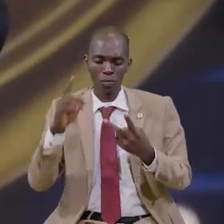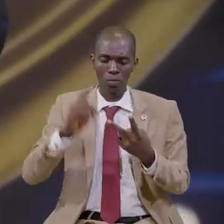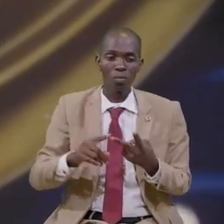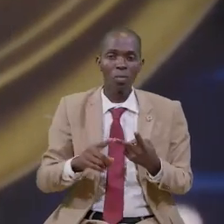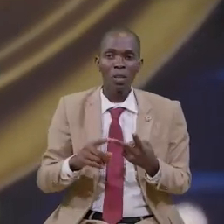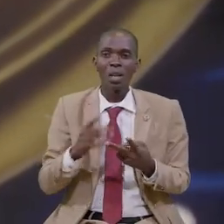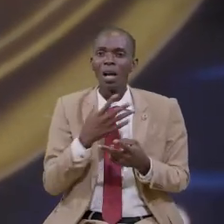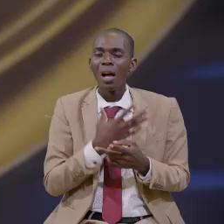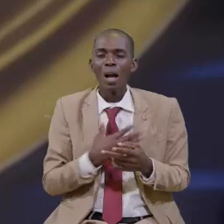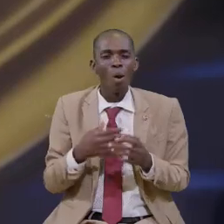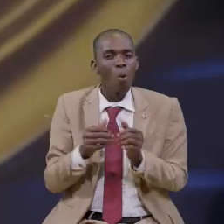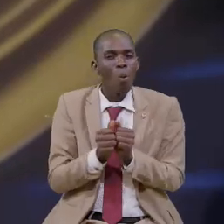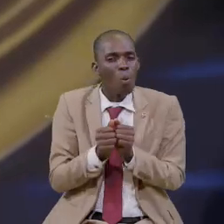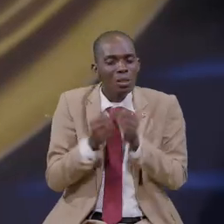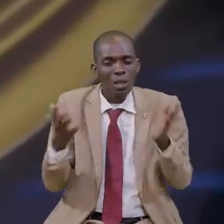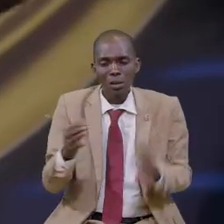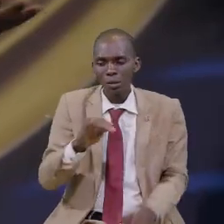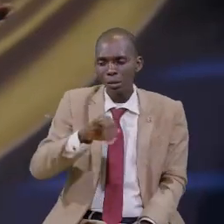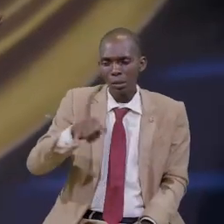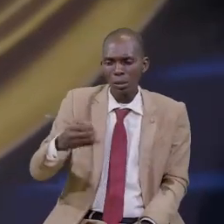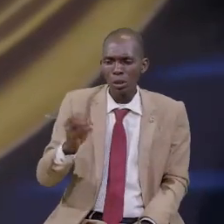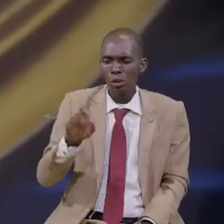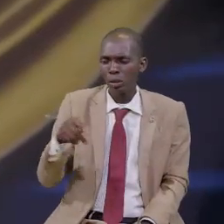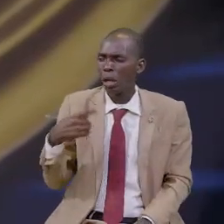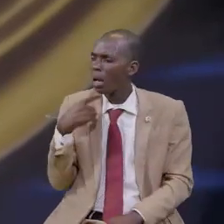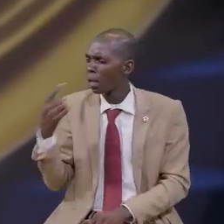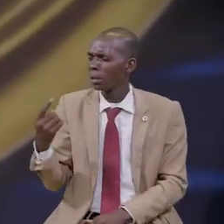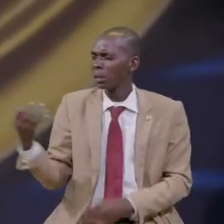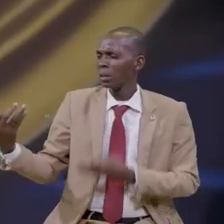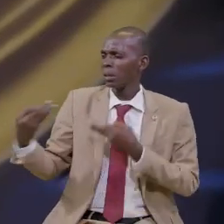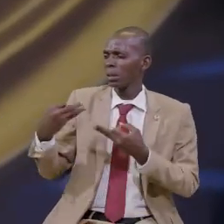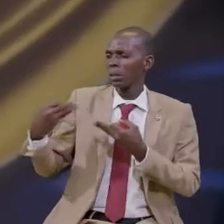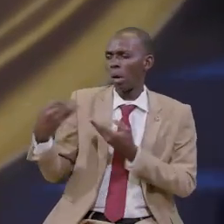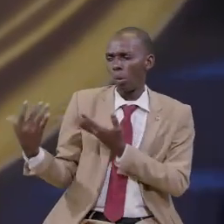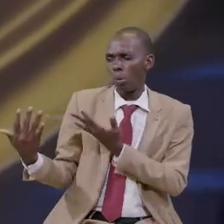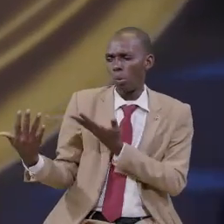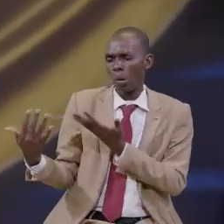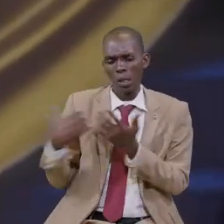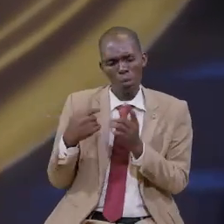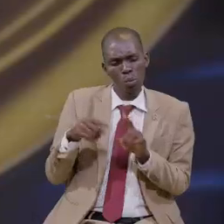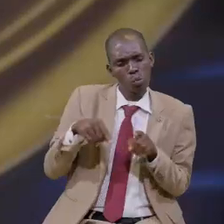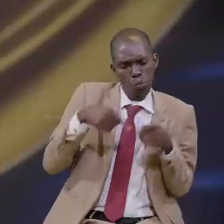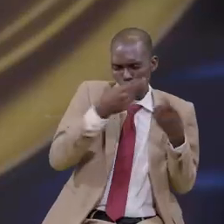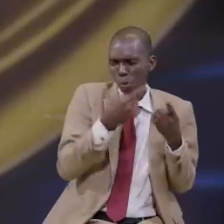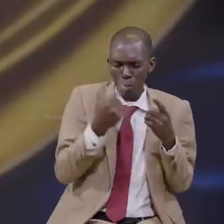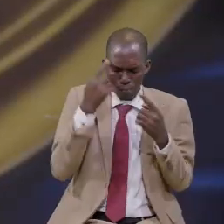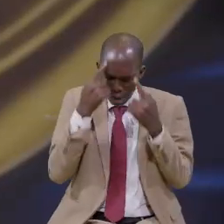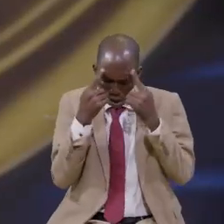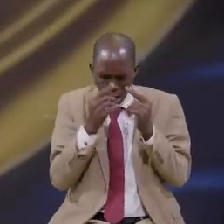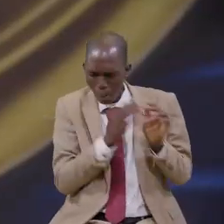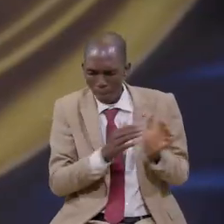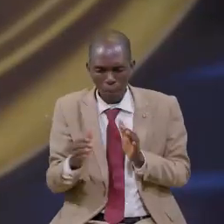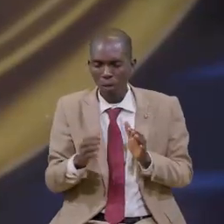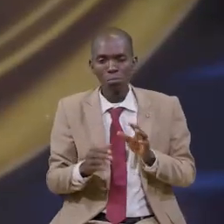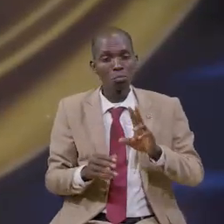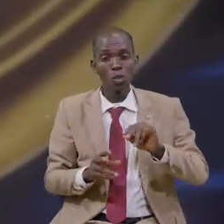saying, give me time. No. There's no time. This one is urgent. I must have interpretation now.